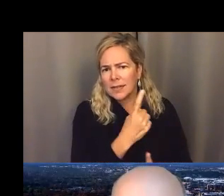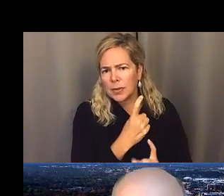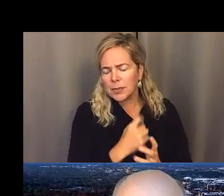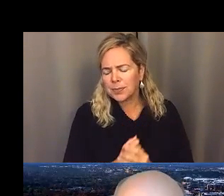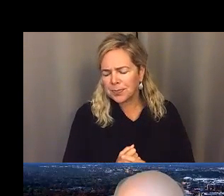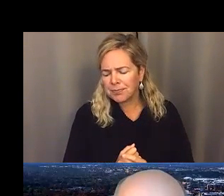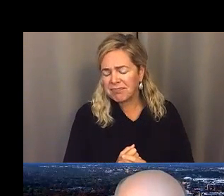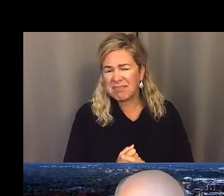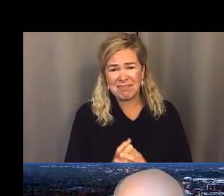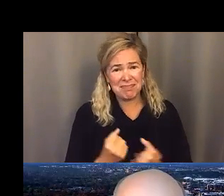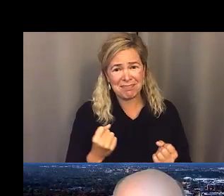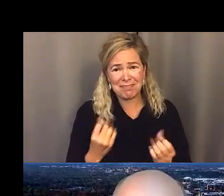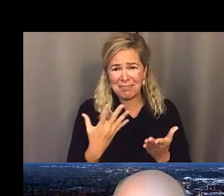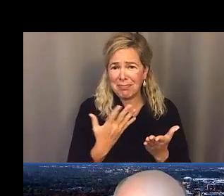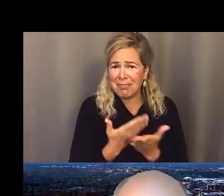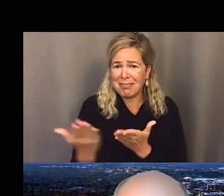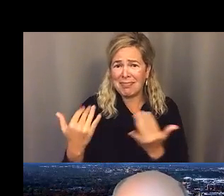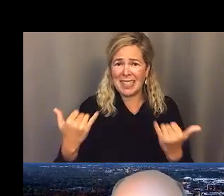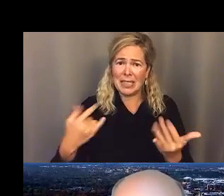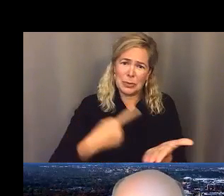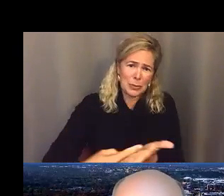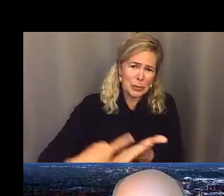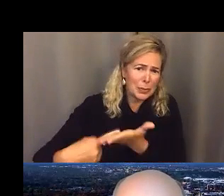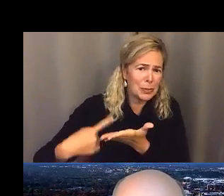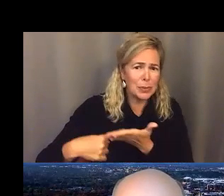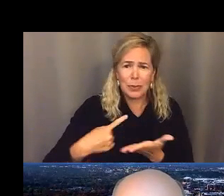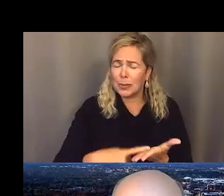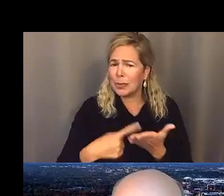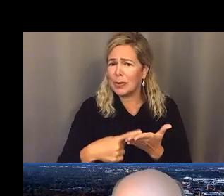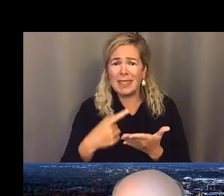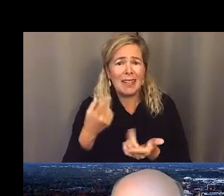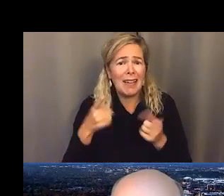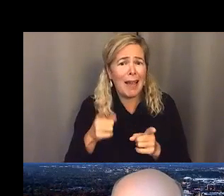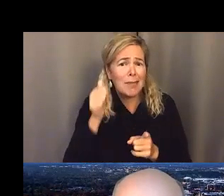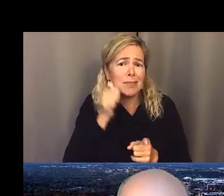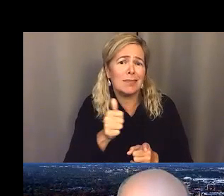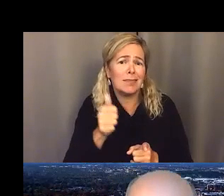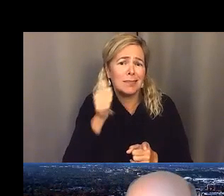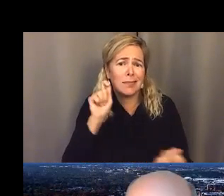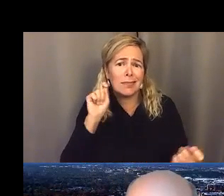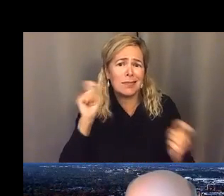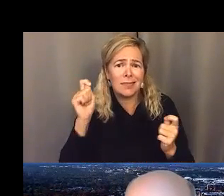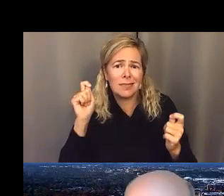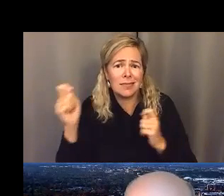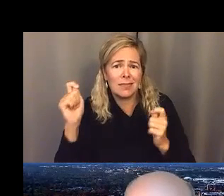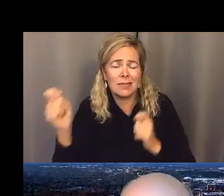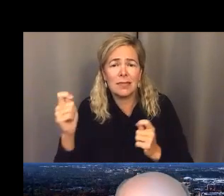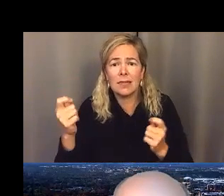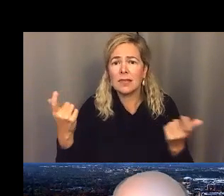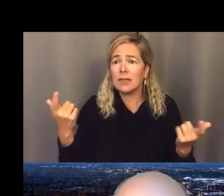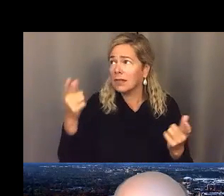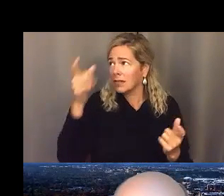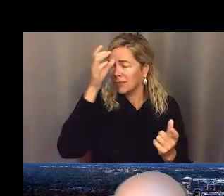very complex and unfolding almost by the day. The concept is, how can we make